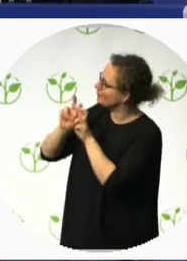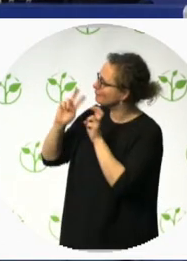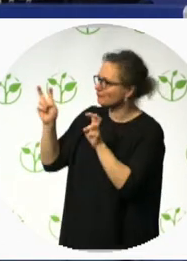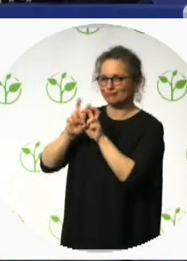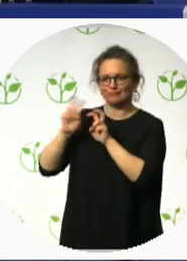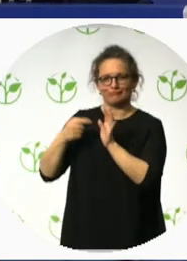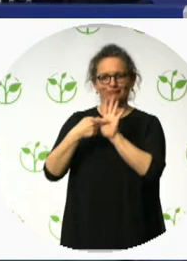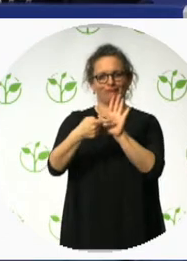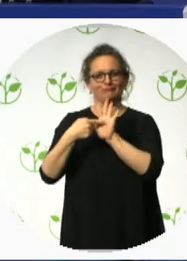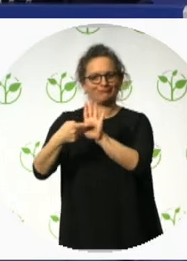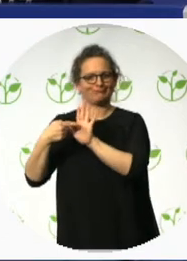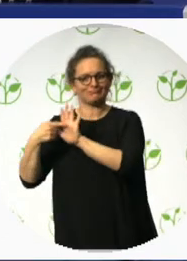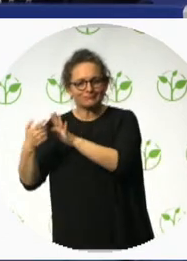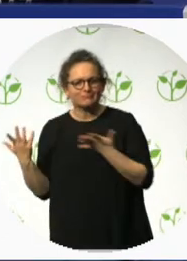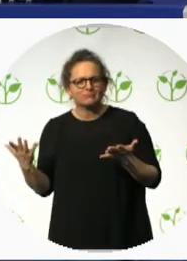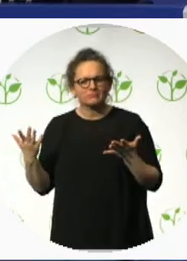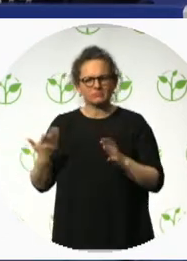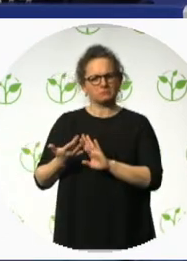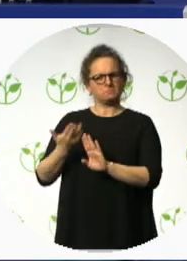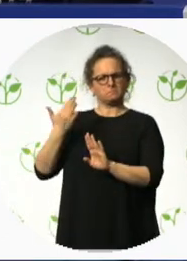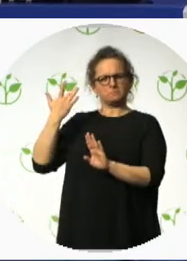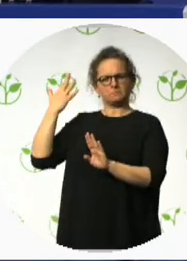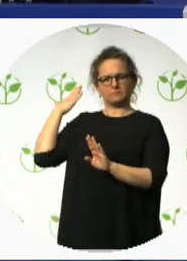a conference in Japan in 2015.